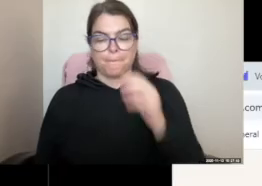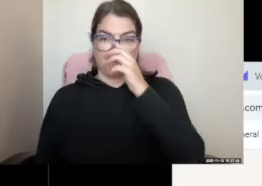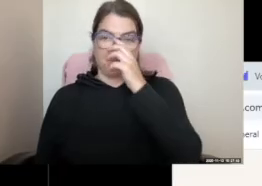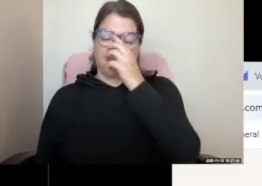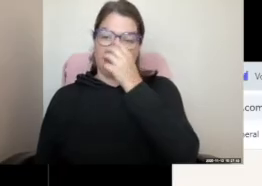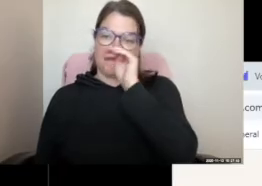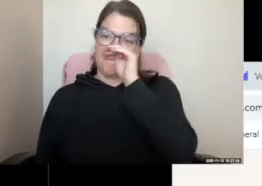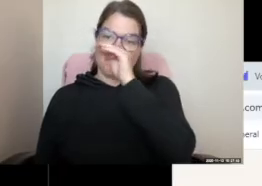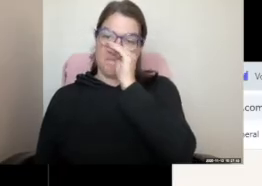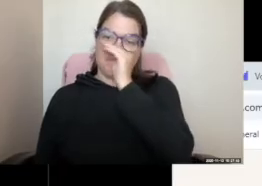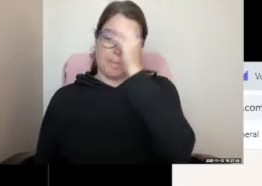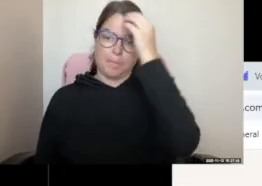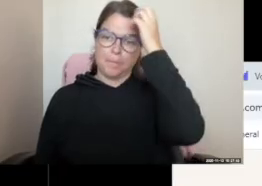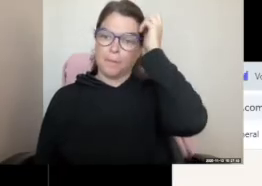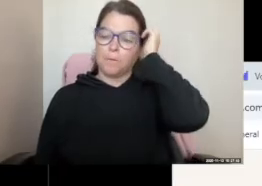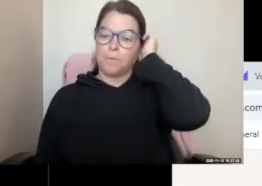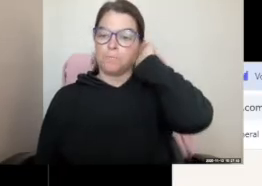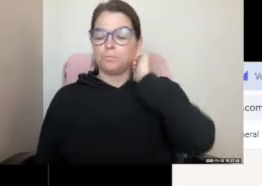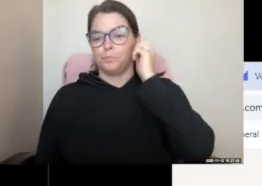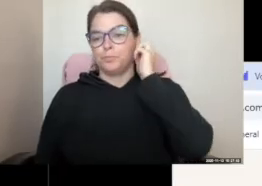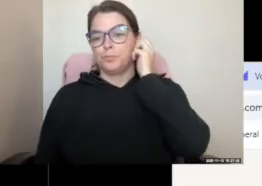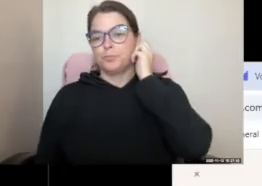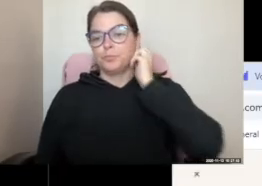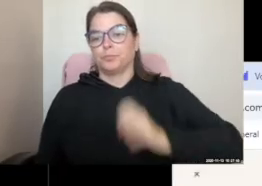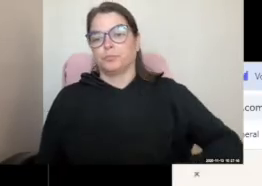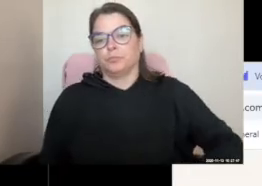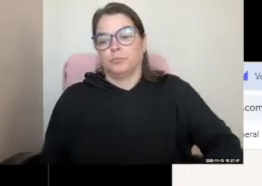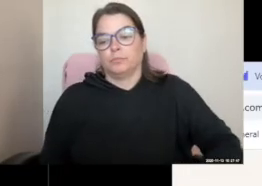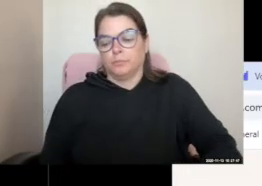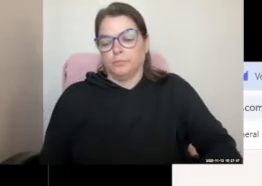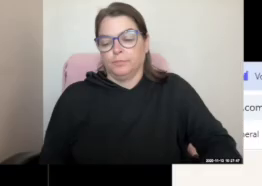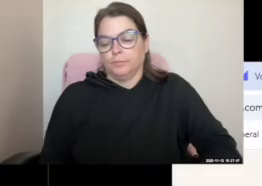All right, thanks for your feedback, everybody. Here's the results.